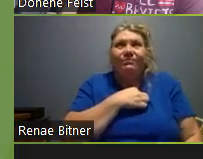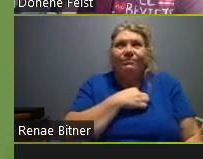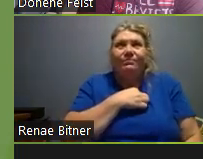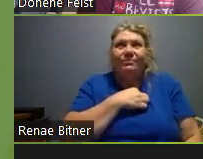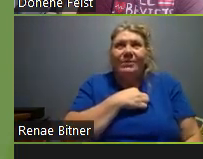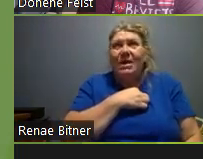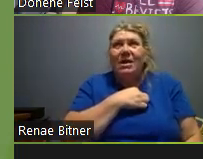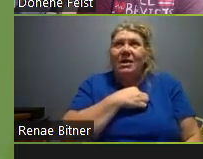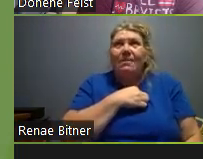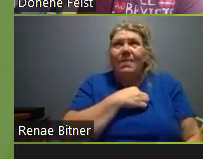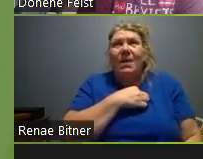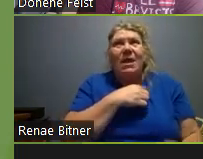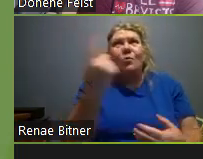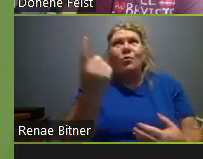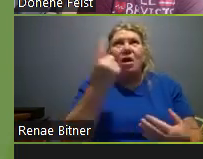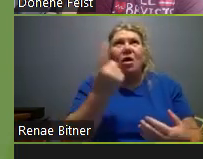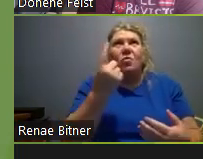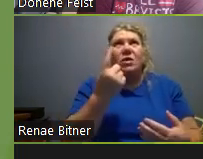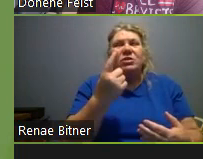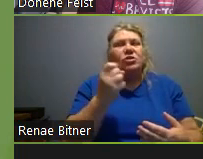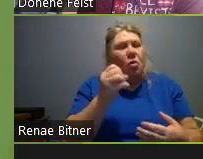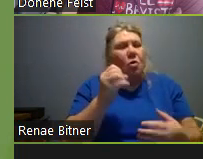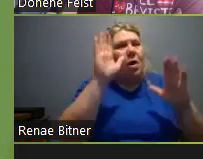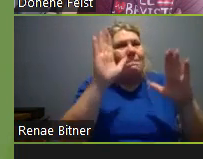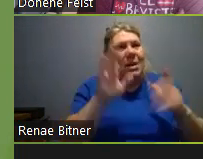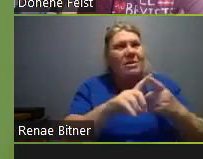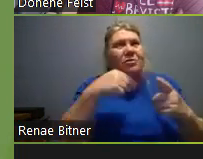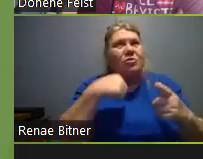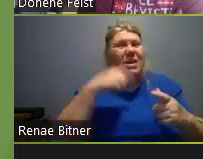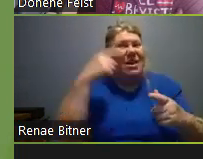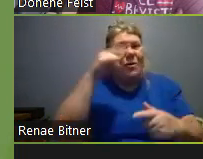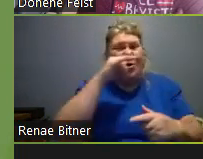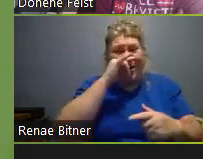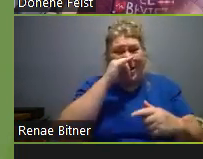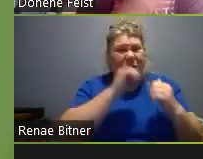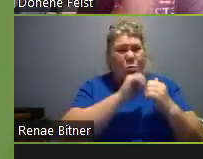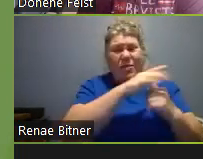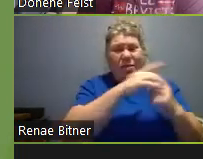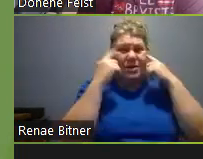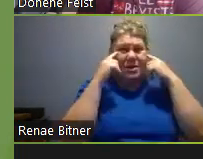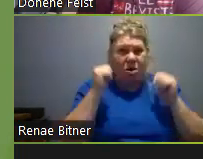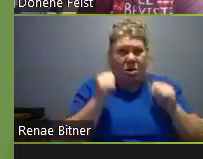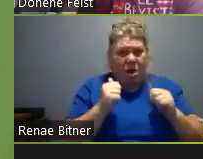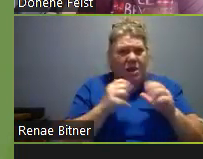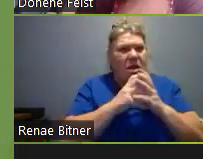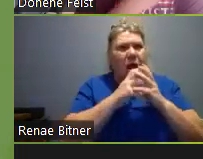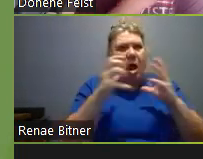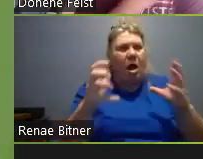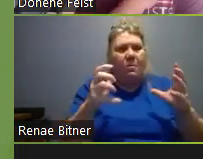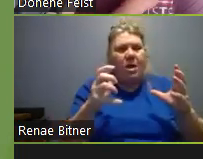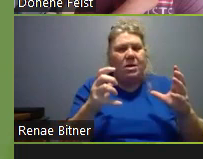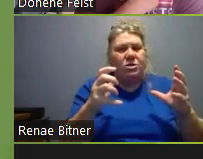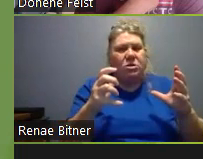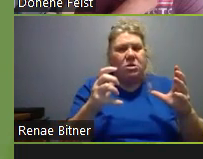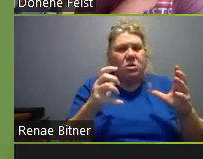this way, but it was always so amazing to me for a kid with his level of hearing and how much attention you have to give